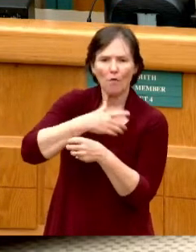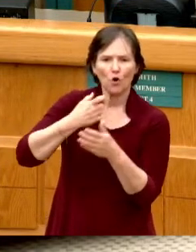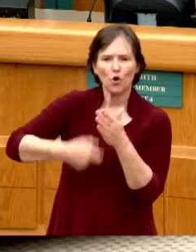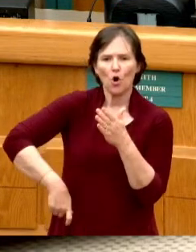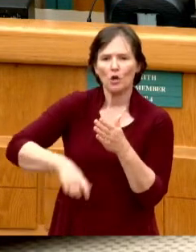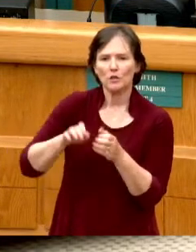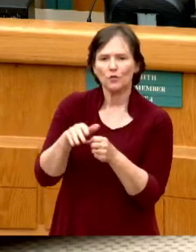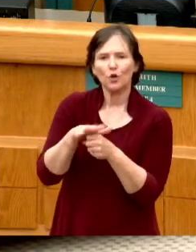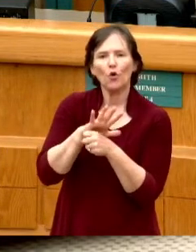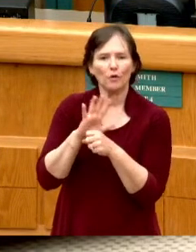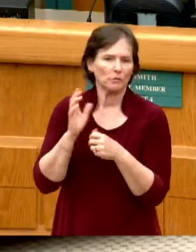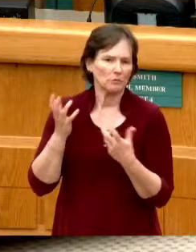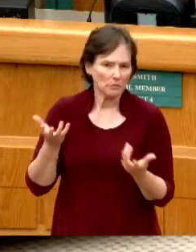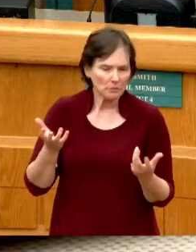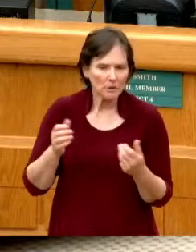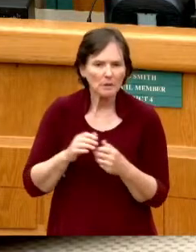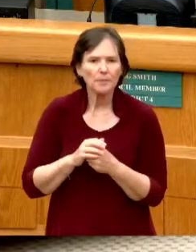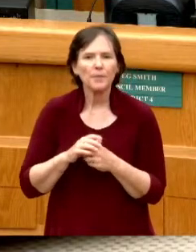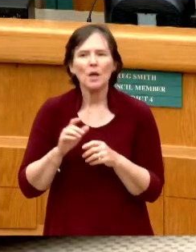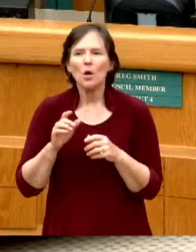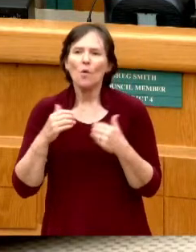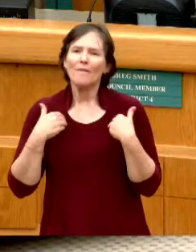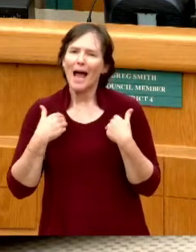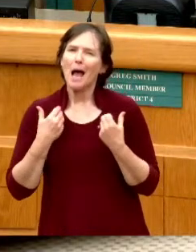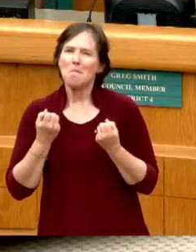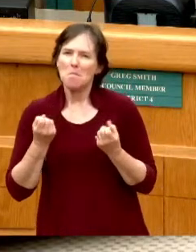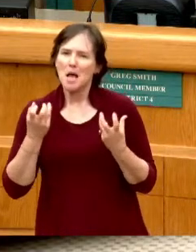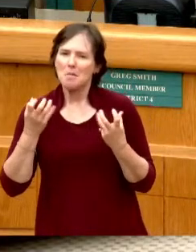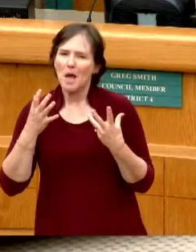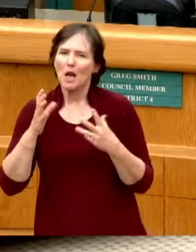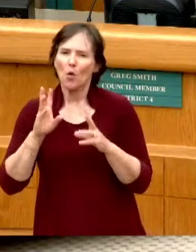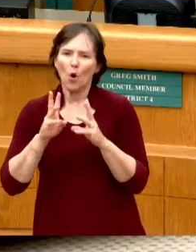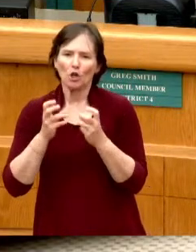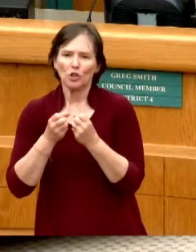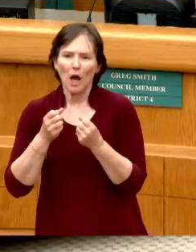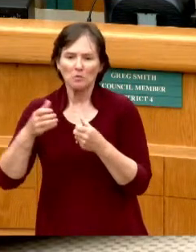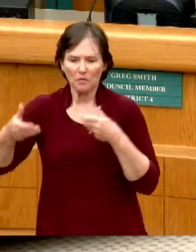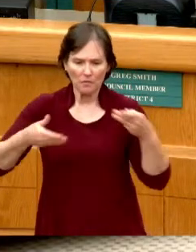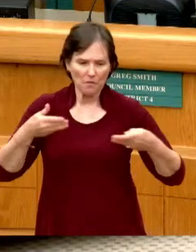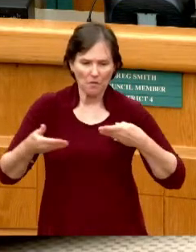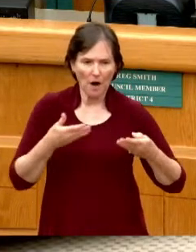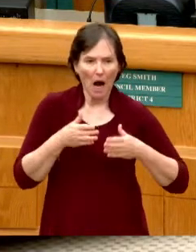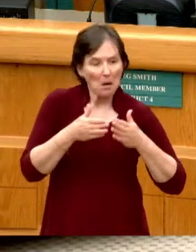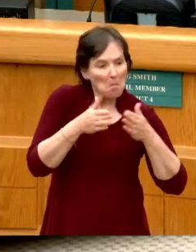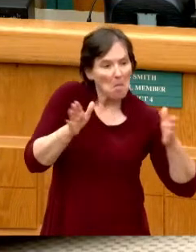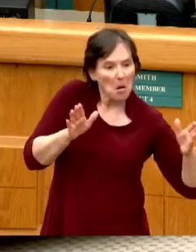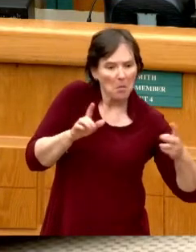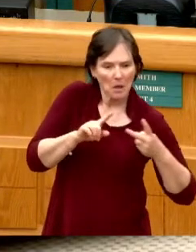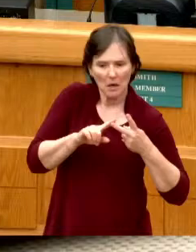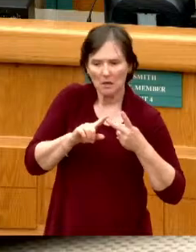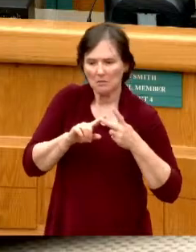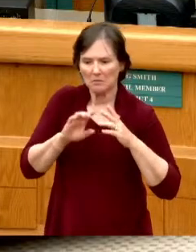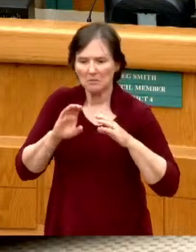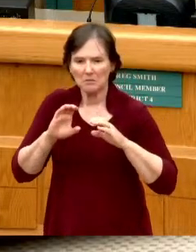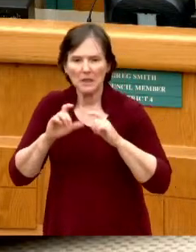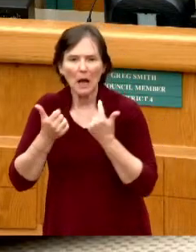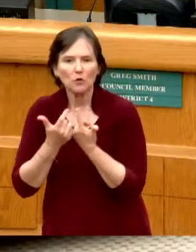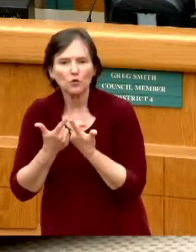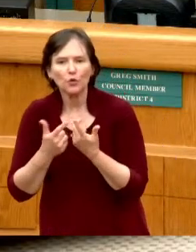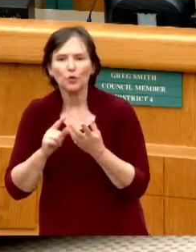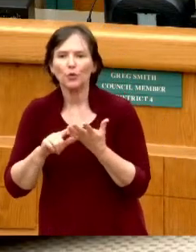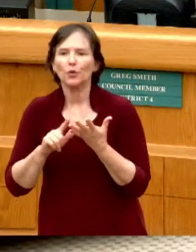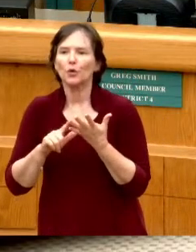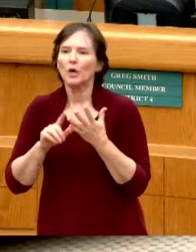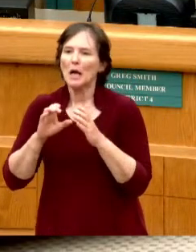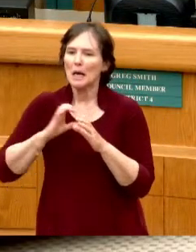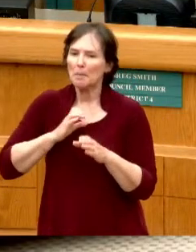we've also had multiple workshops where we invited the public, commissioners, city council. It's an excellent question, and I would love